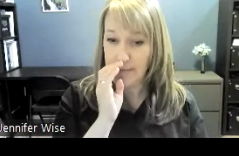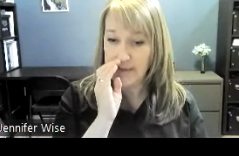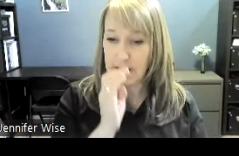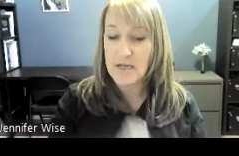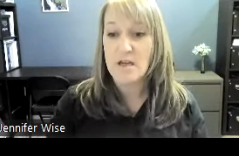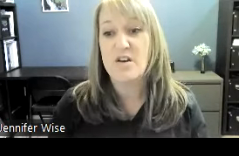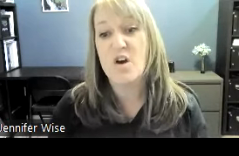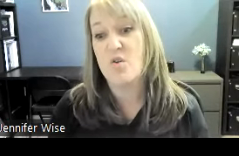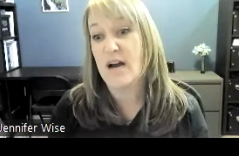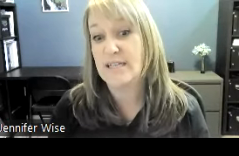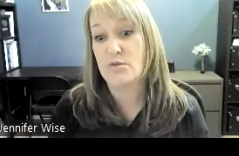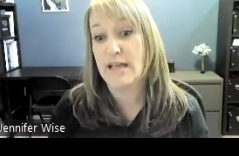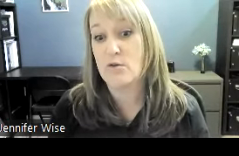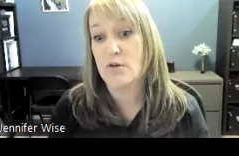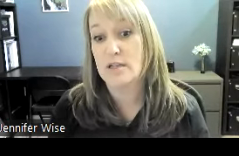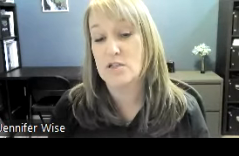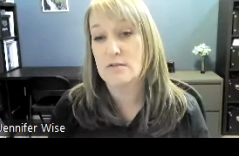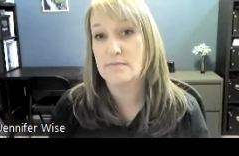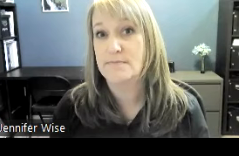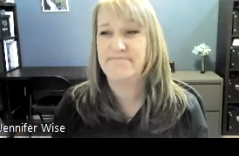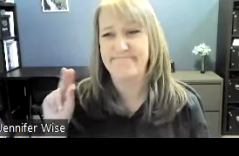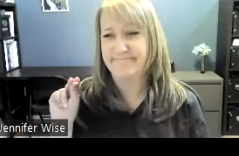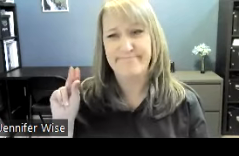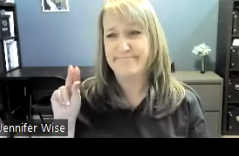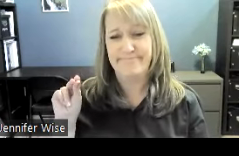All right. How about this one? No, I don't like orange.